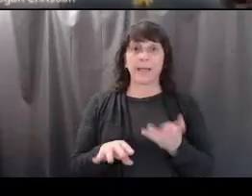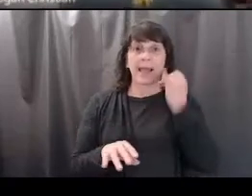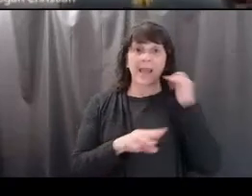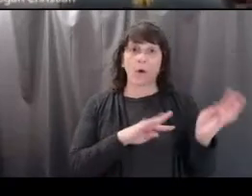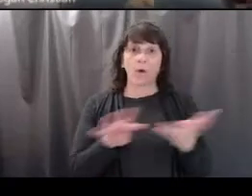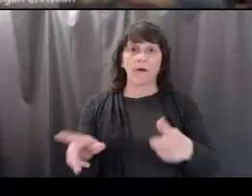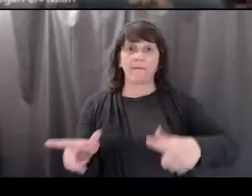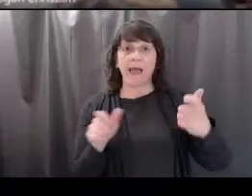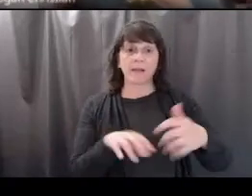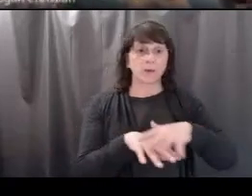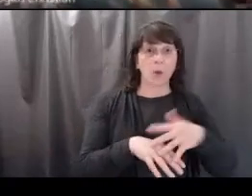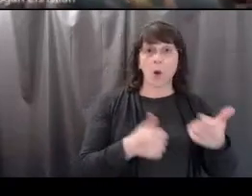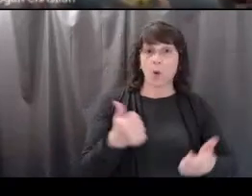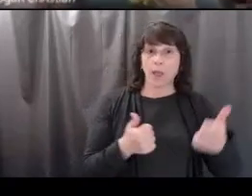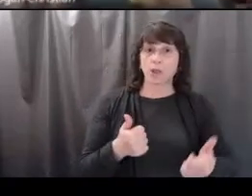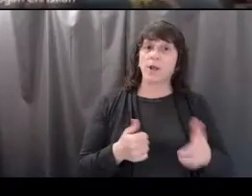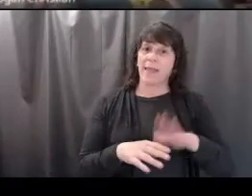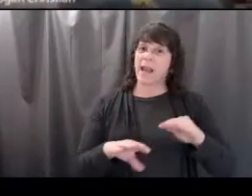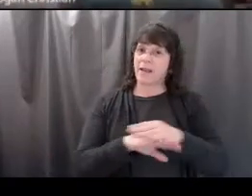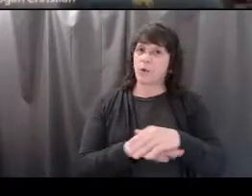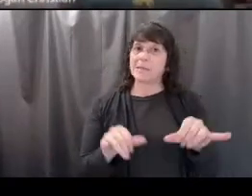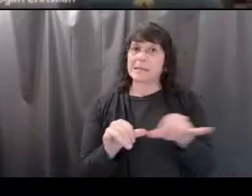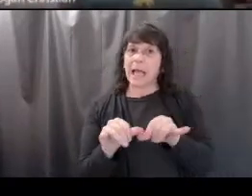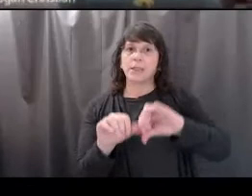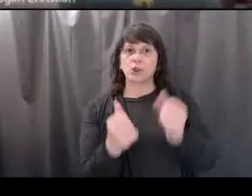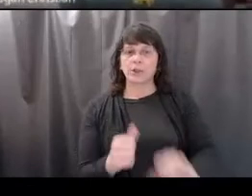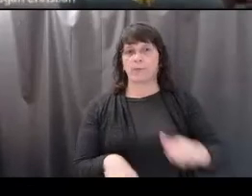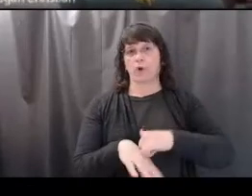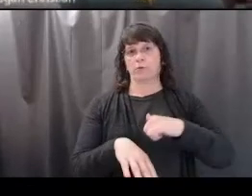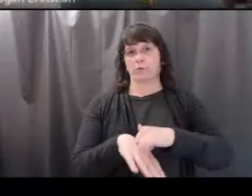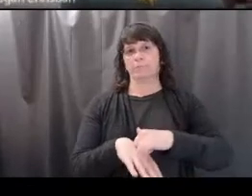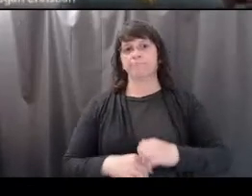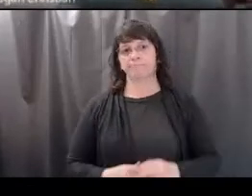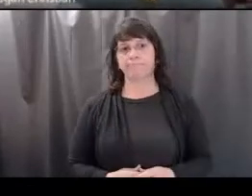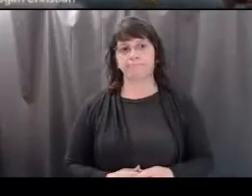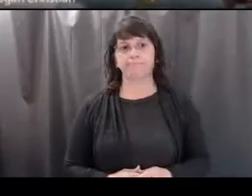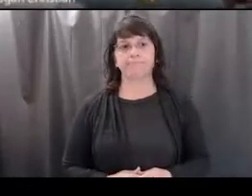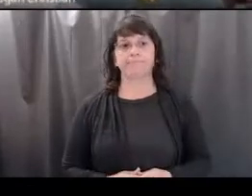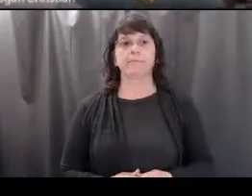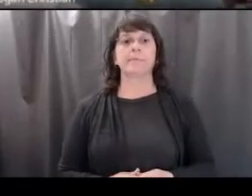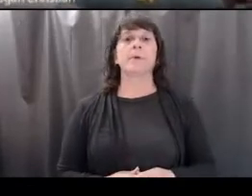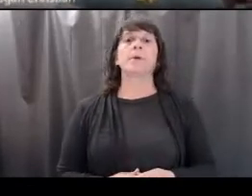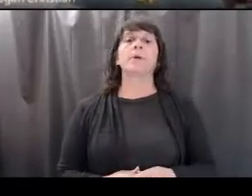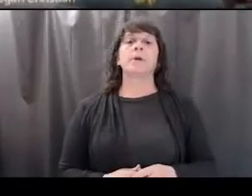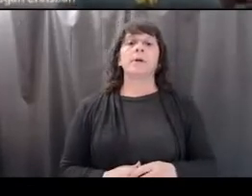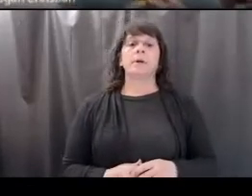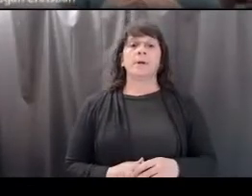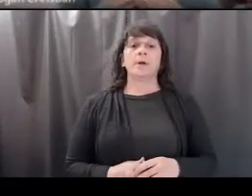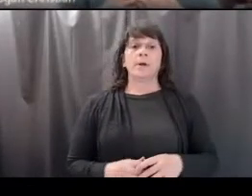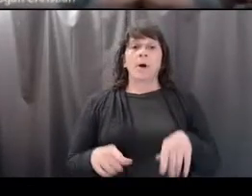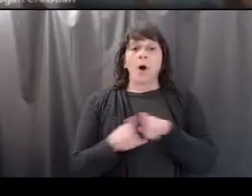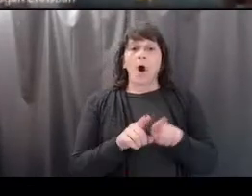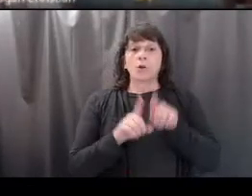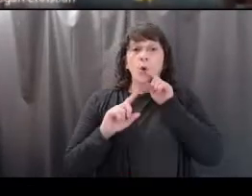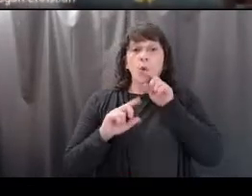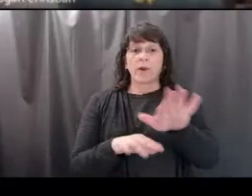moving has an influence on the sizes and the shapes of rocks. On a bigger scale, rivers actually